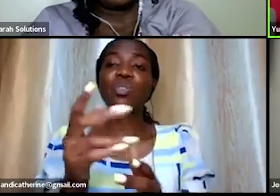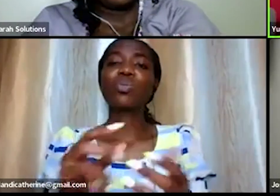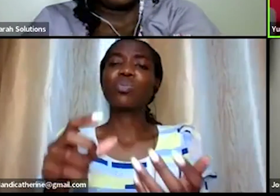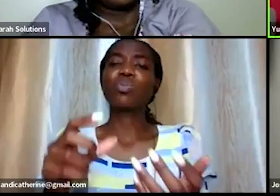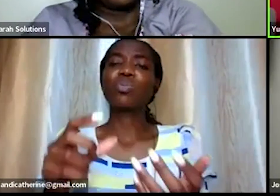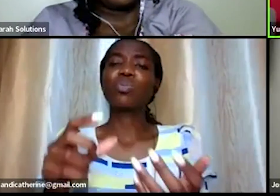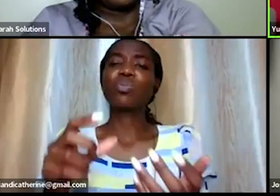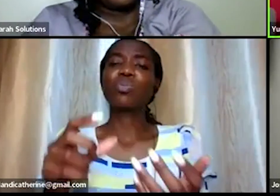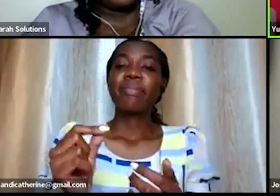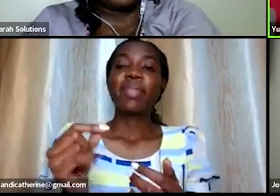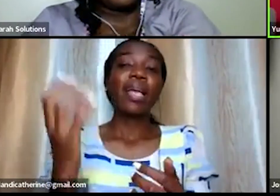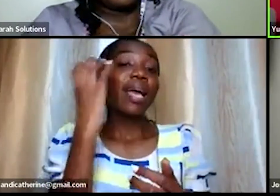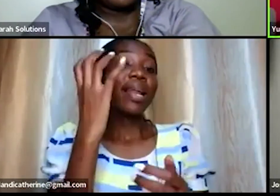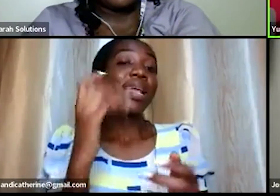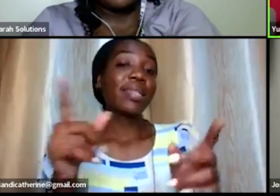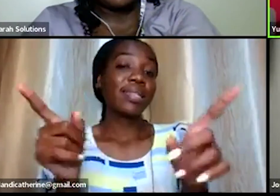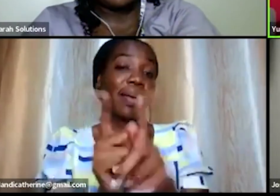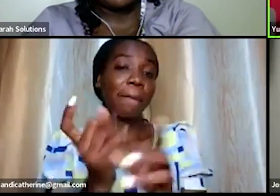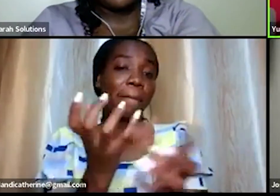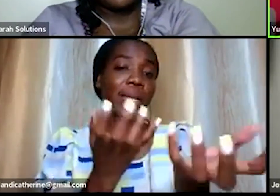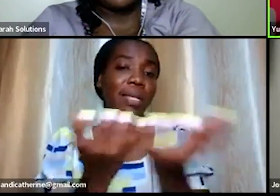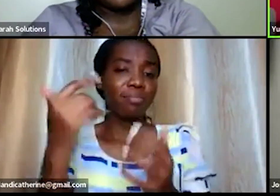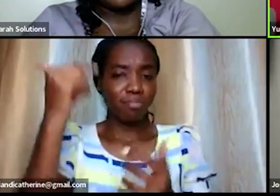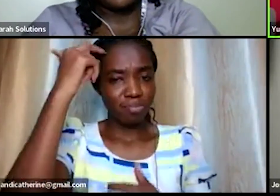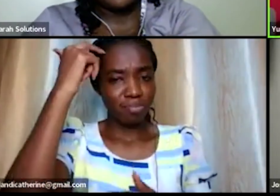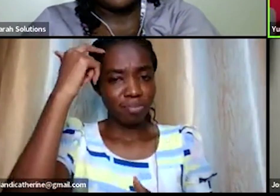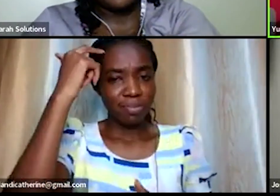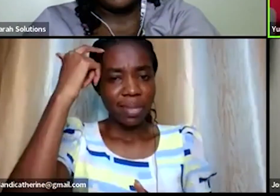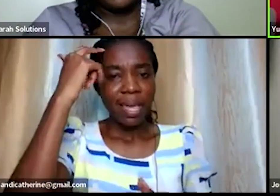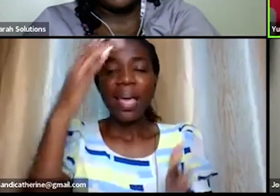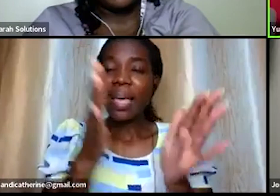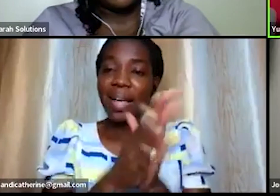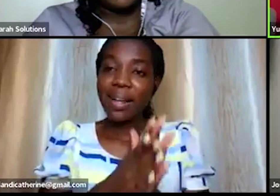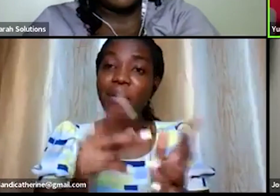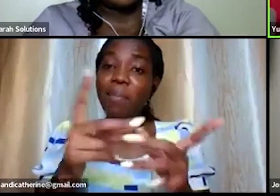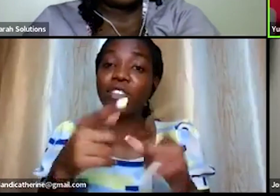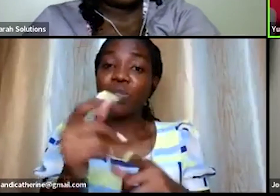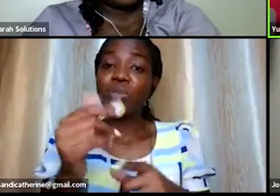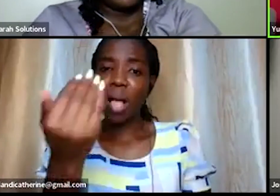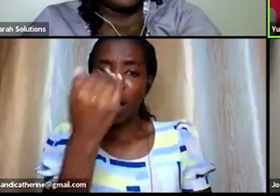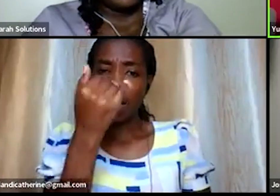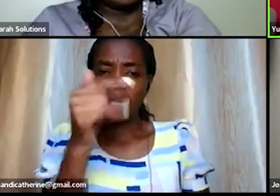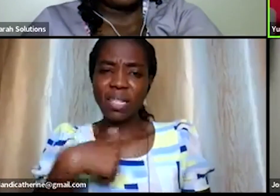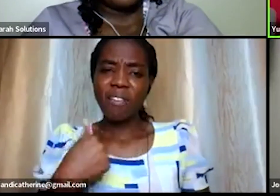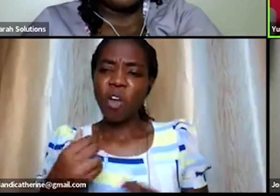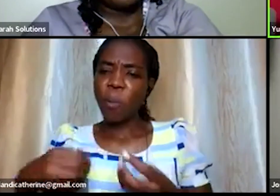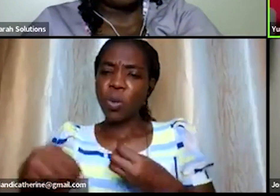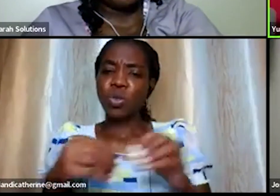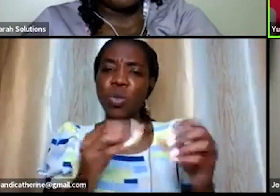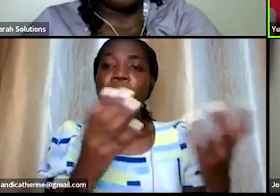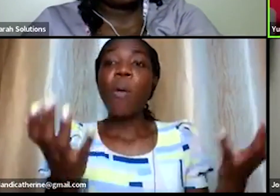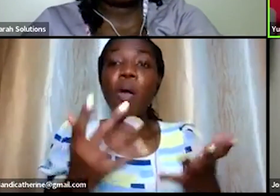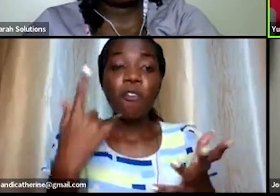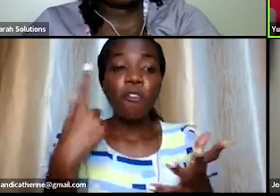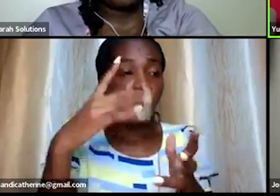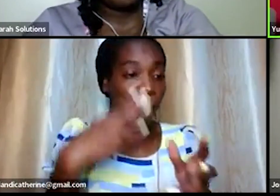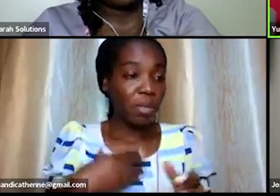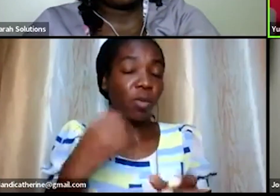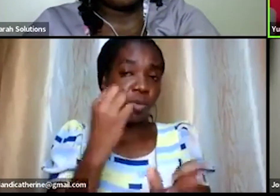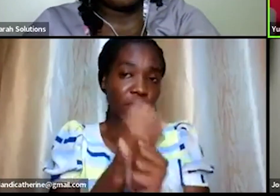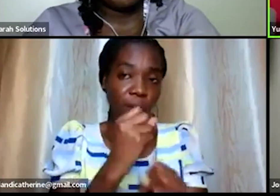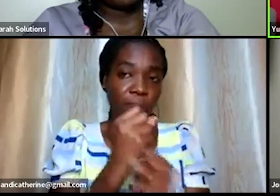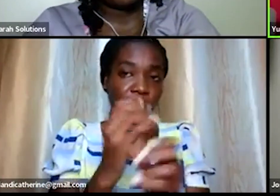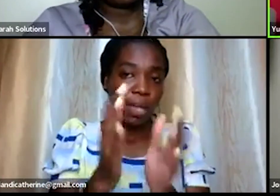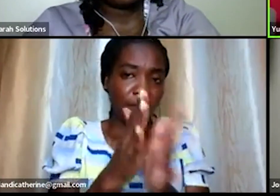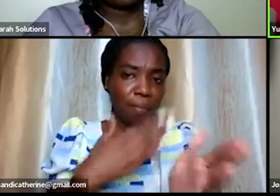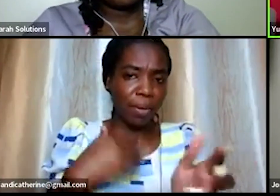an entrepreneurial mindset, where you want to ask yourself, where is the opportunity for me to thrive? Where can I